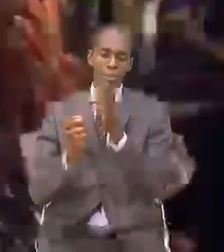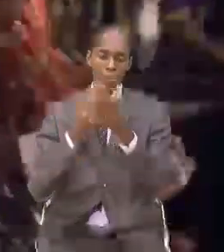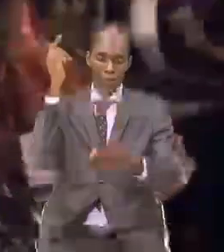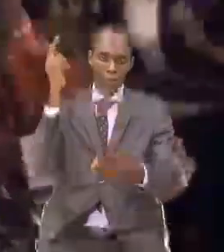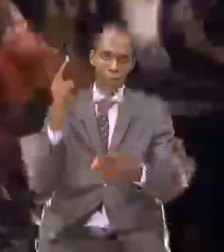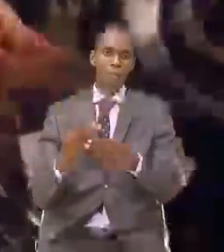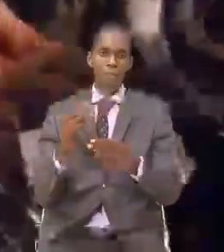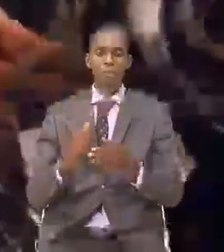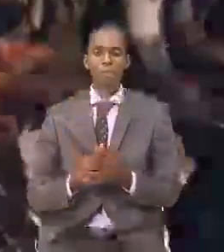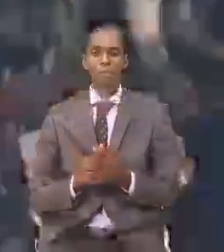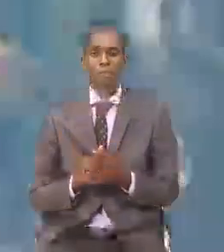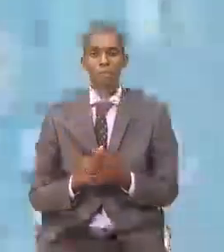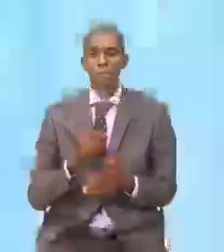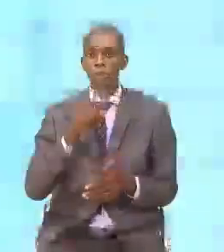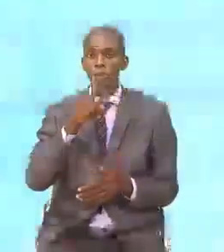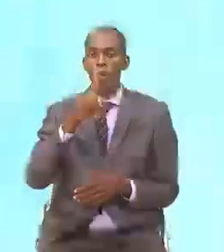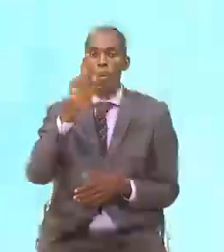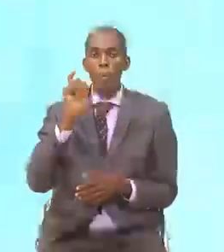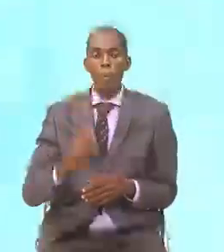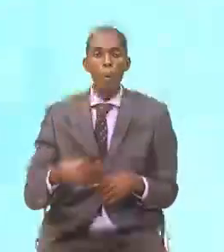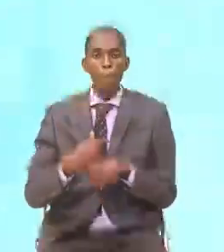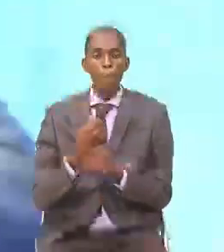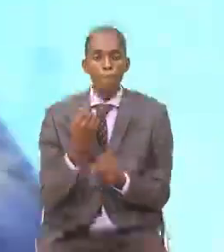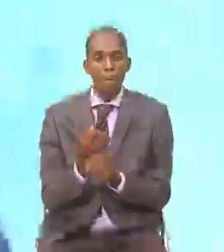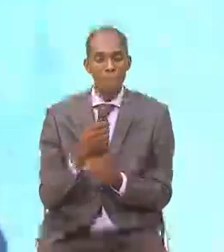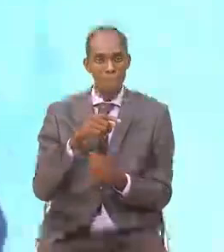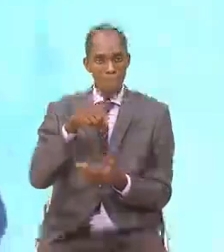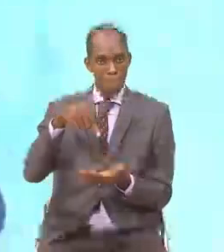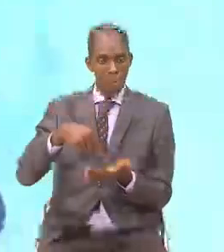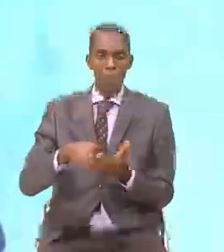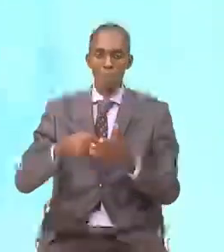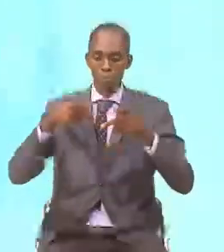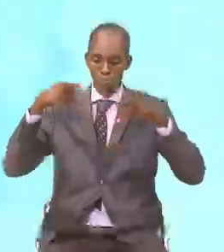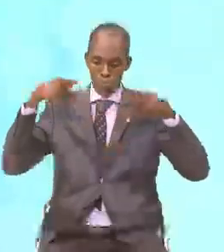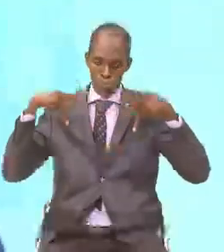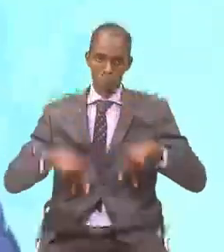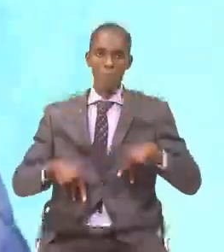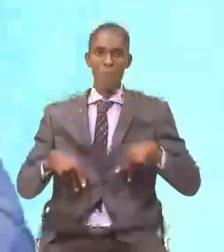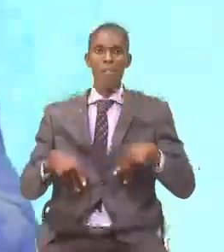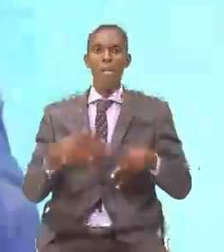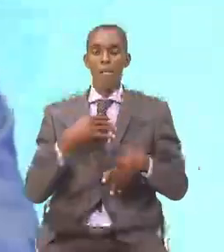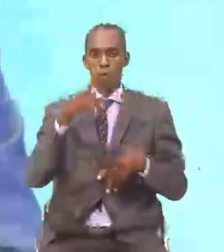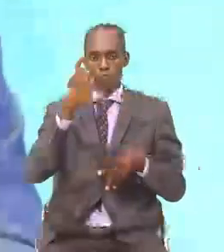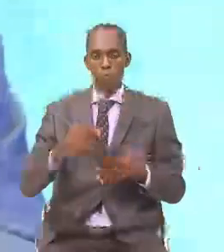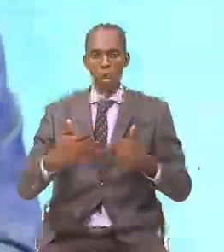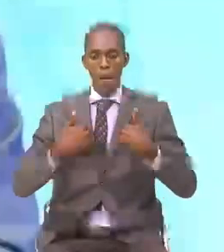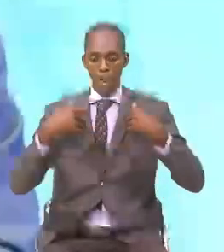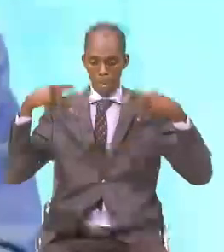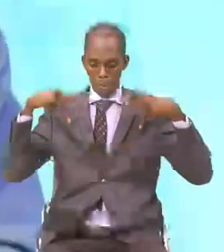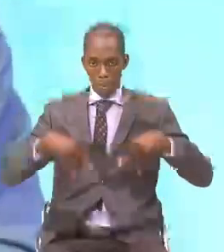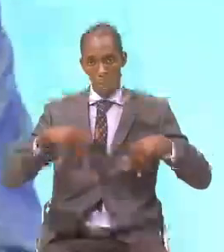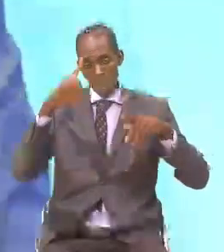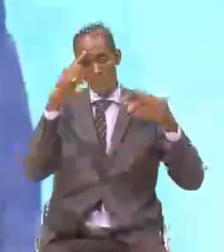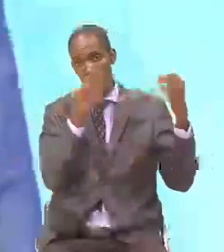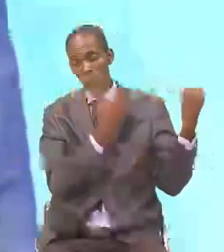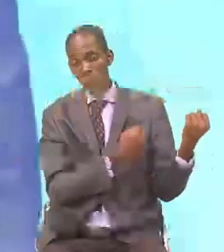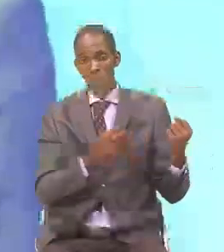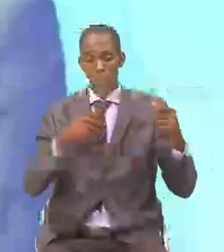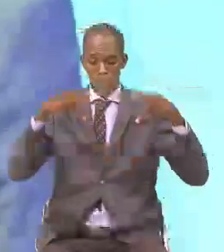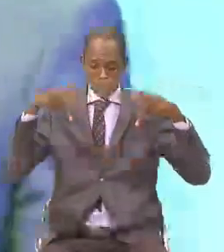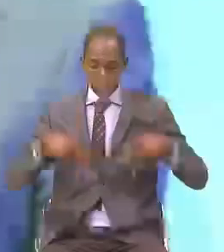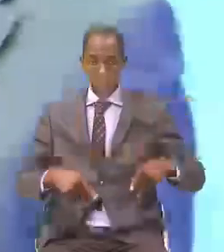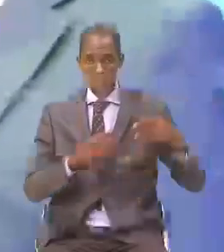you're going to have in Jesus' name. You must make it personal, and you must